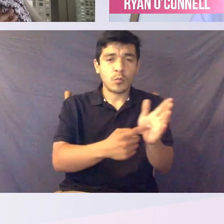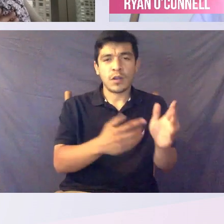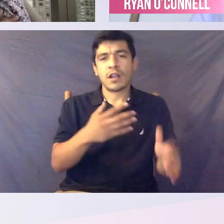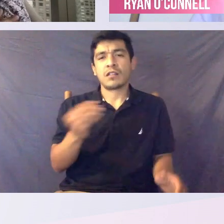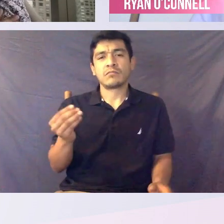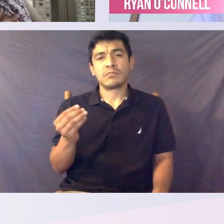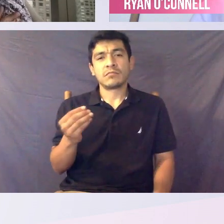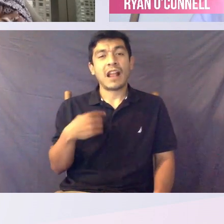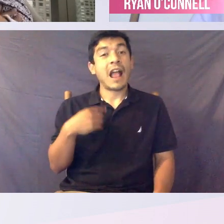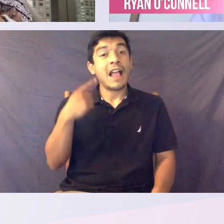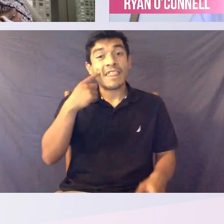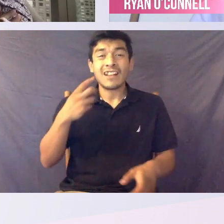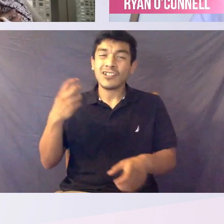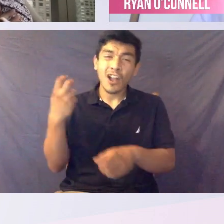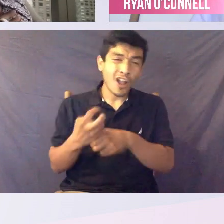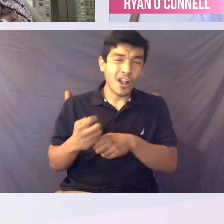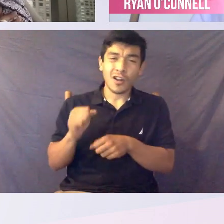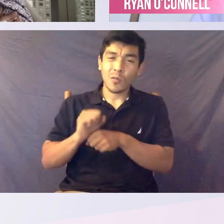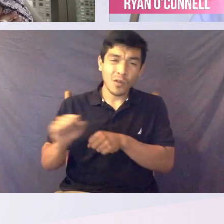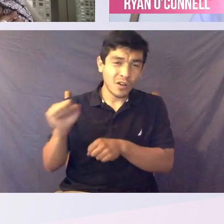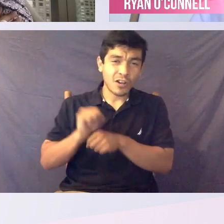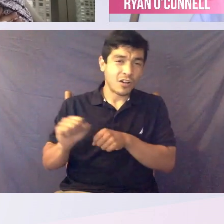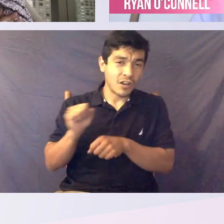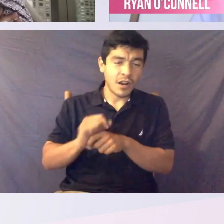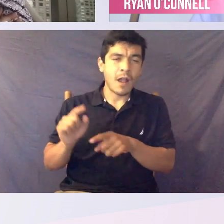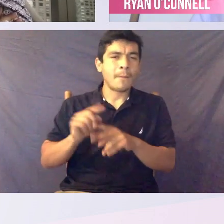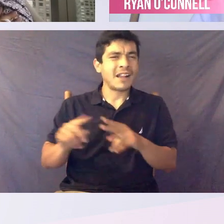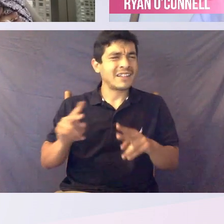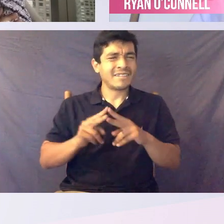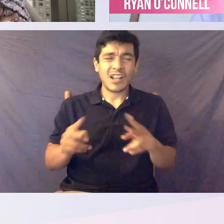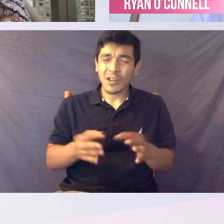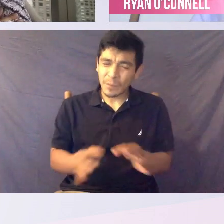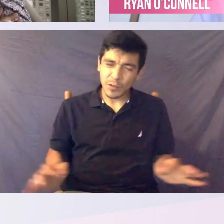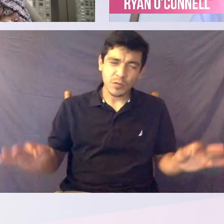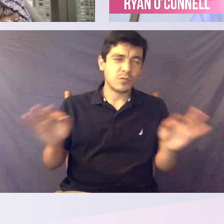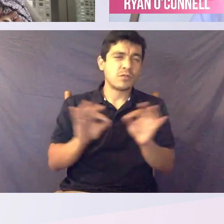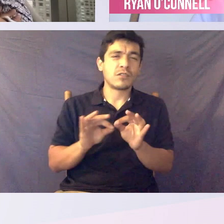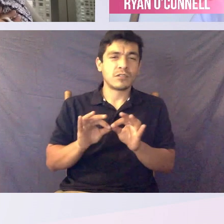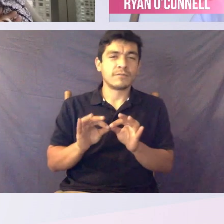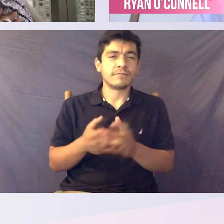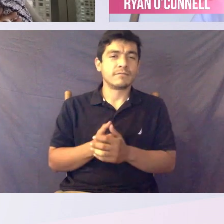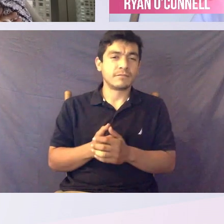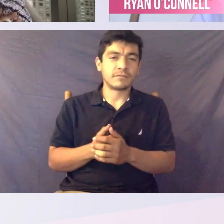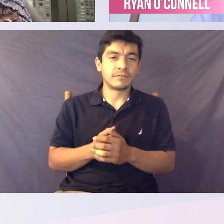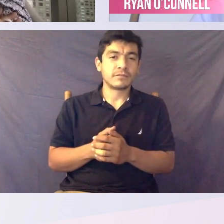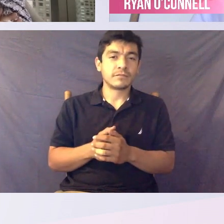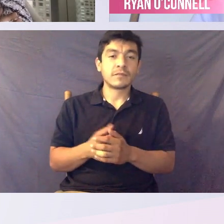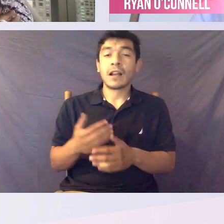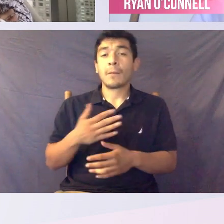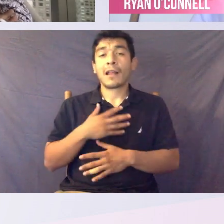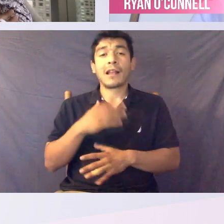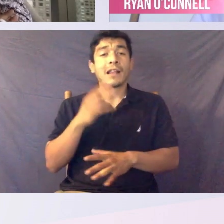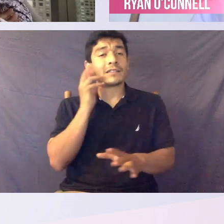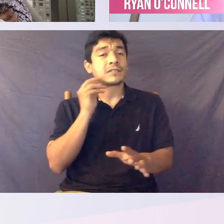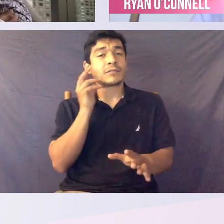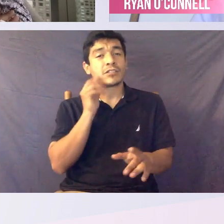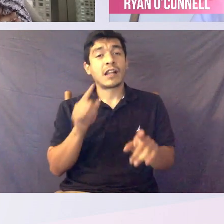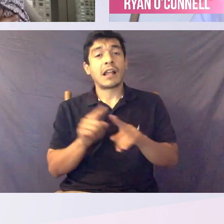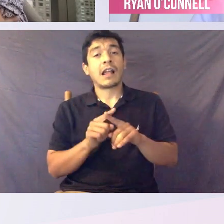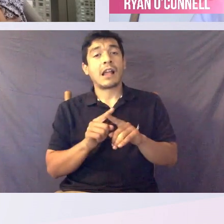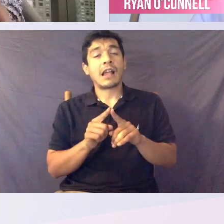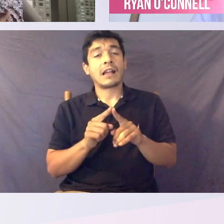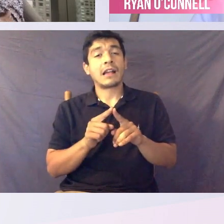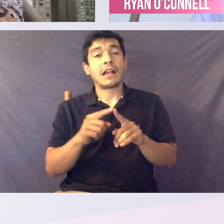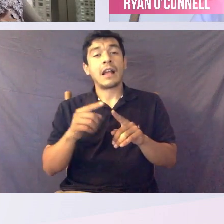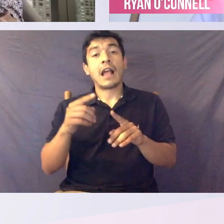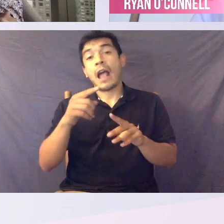it's hard work, but I think it's so critically important. You know, I think that my experience as an Afro-Latin